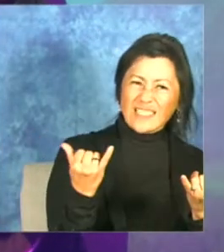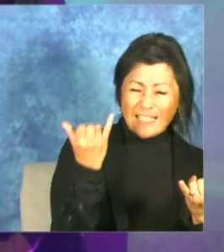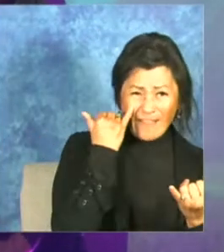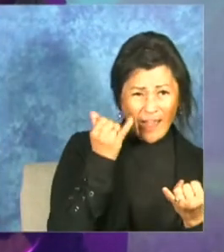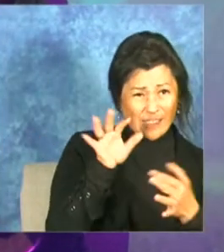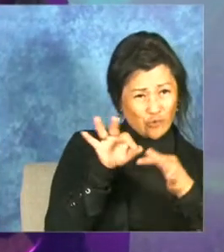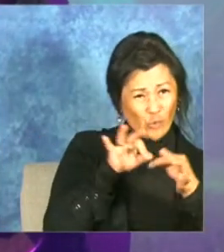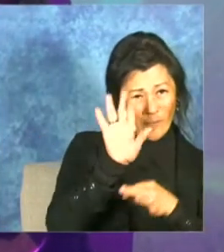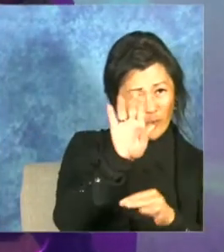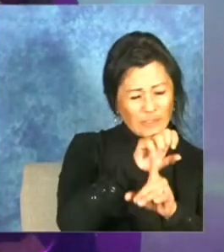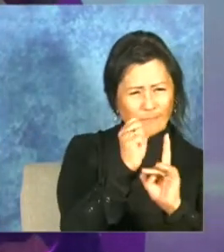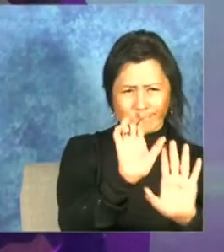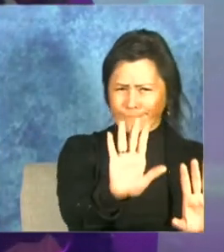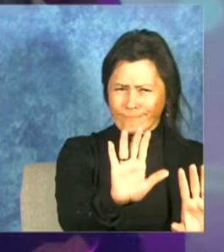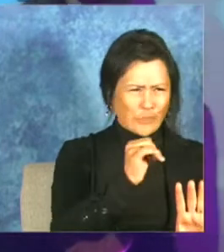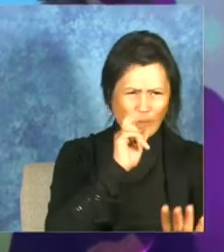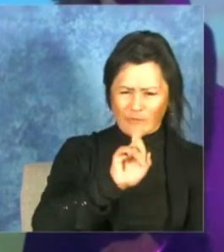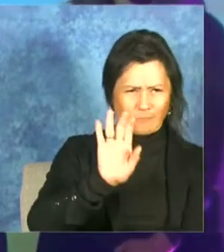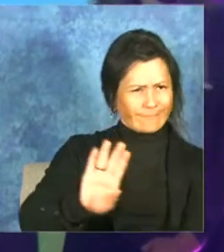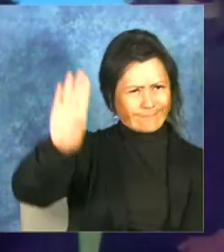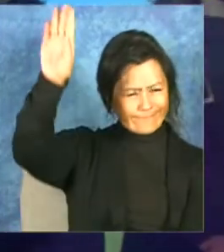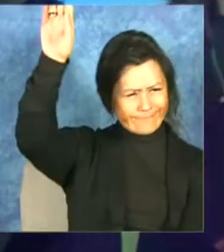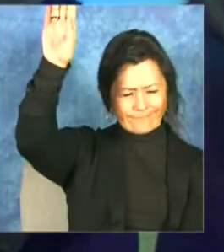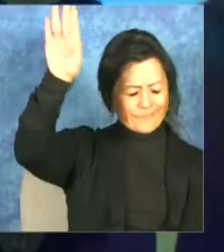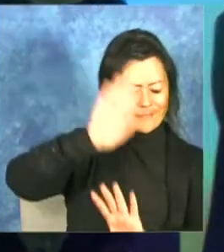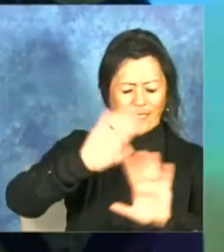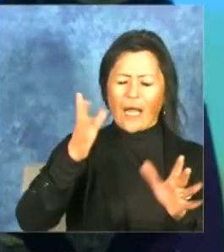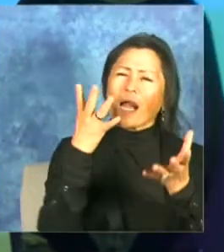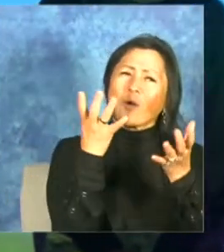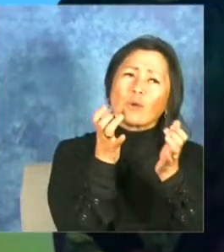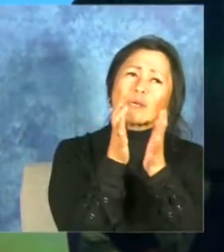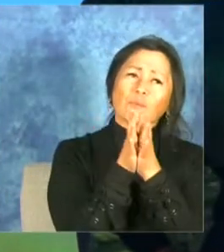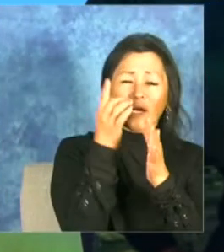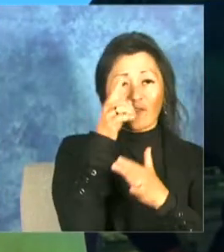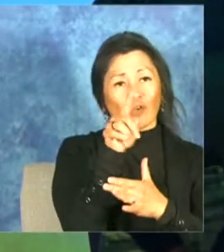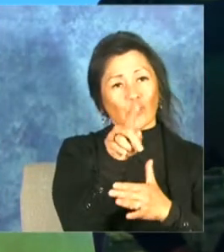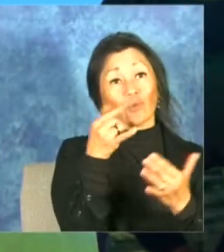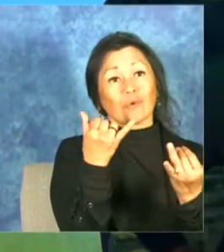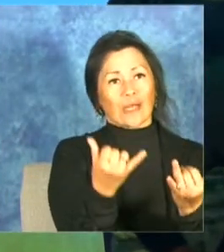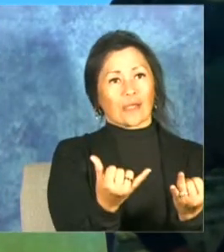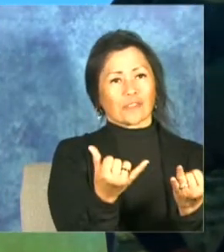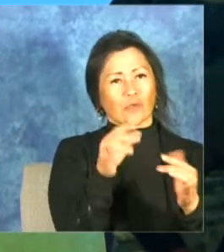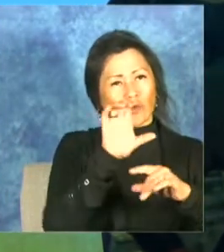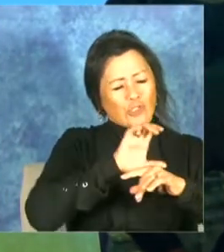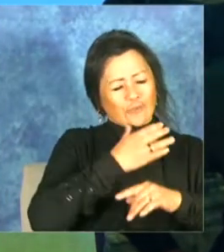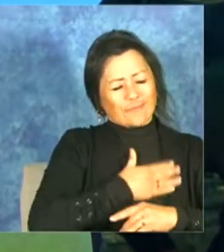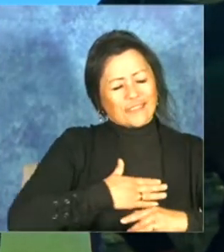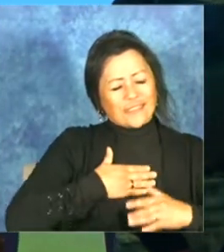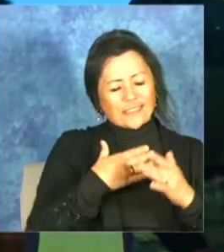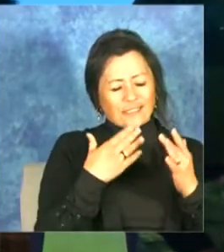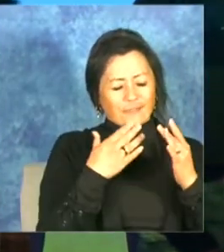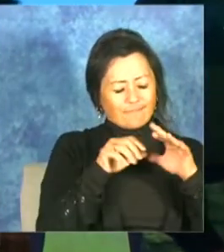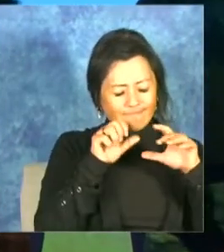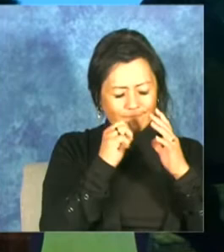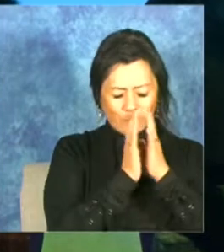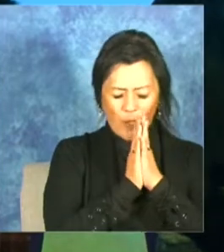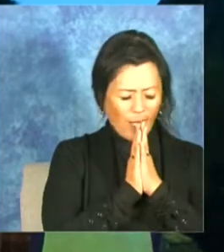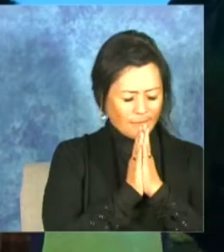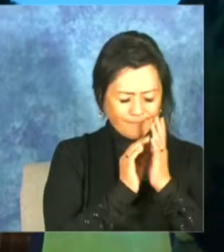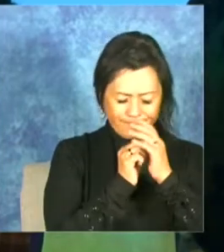that's you, I'm not asking you to raise your hand. I just want to pray for you right where you're at. So, church, would we just bow our heads together and just